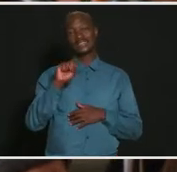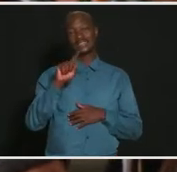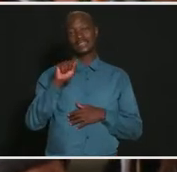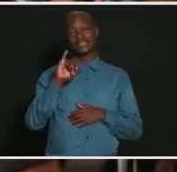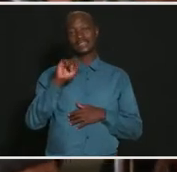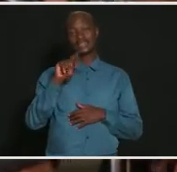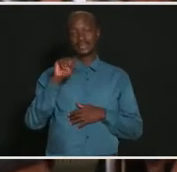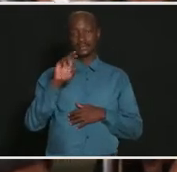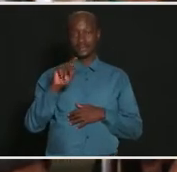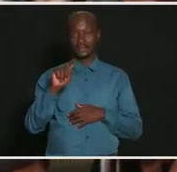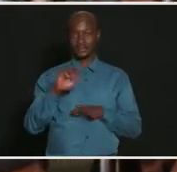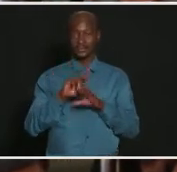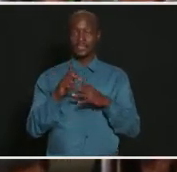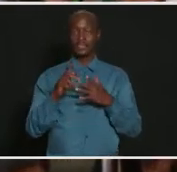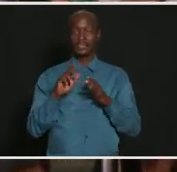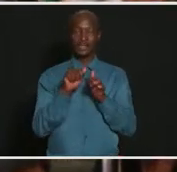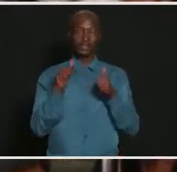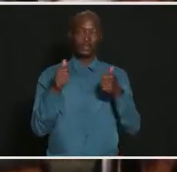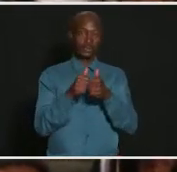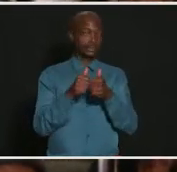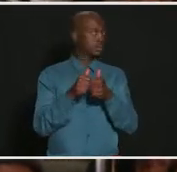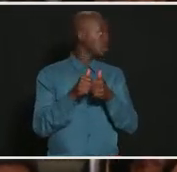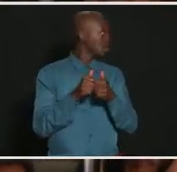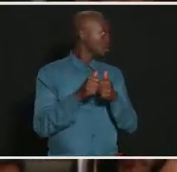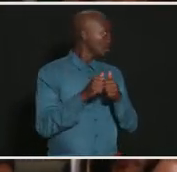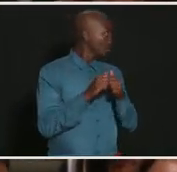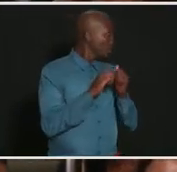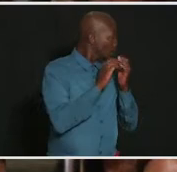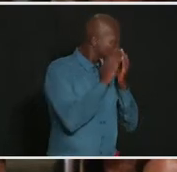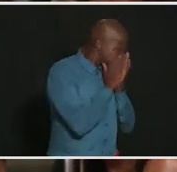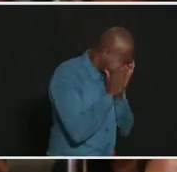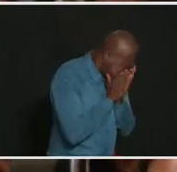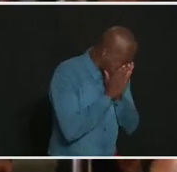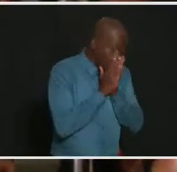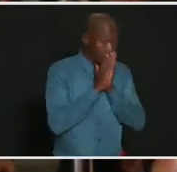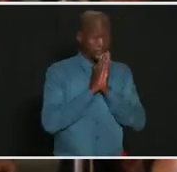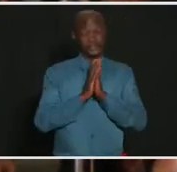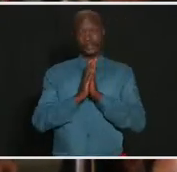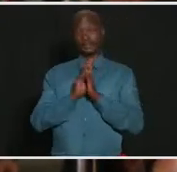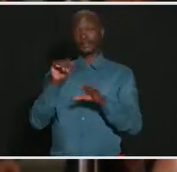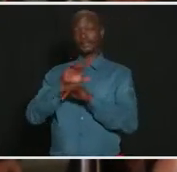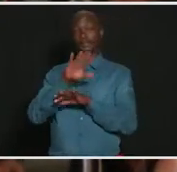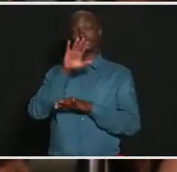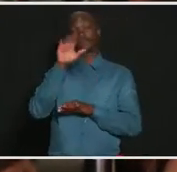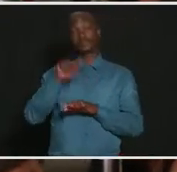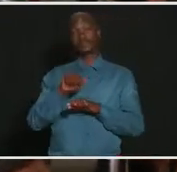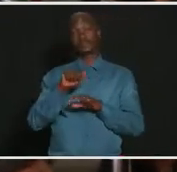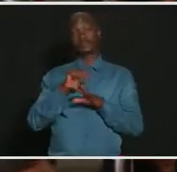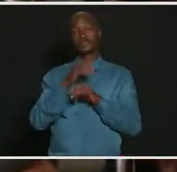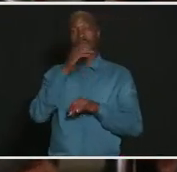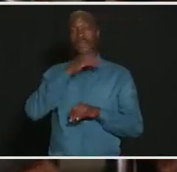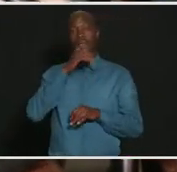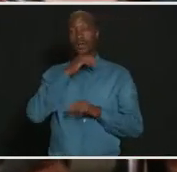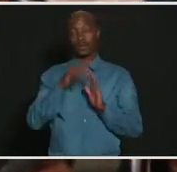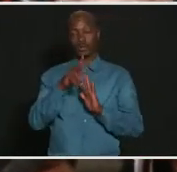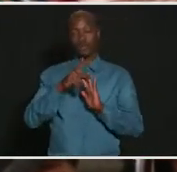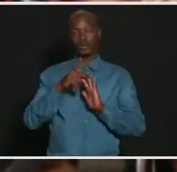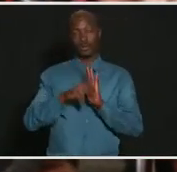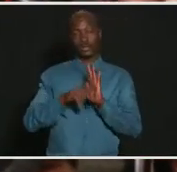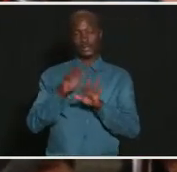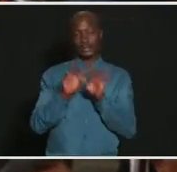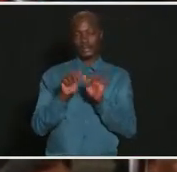rate payers Association and also the South African Alliance South African alcohol policy